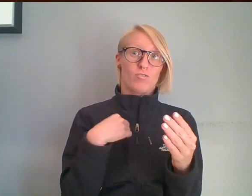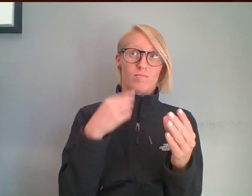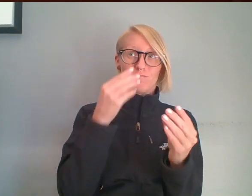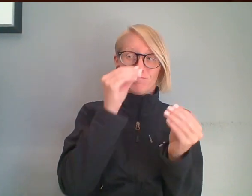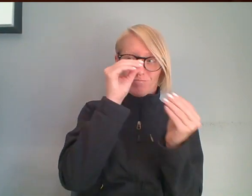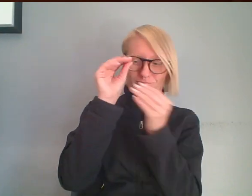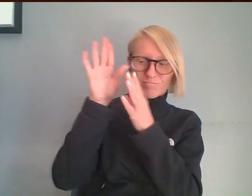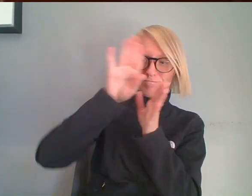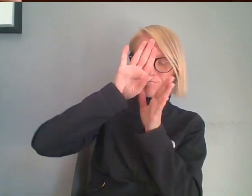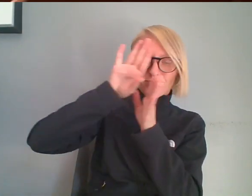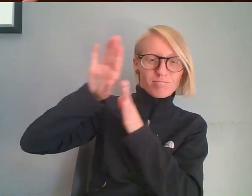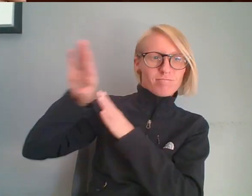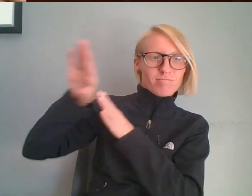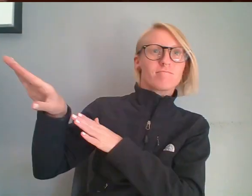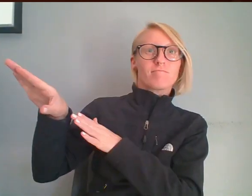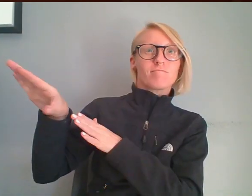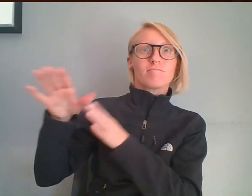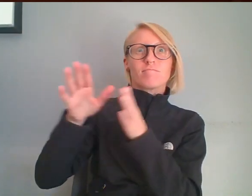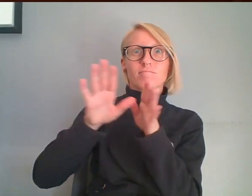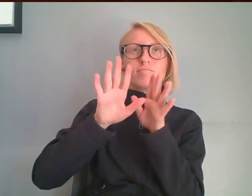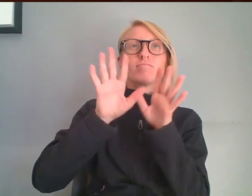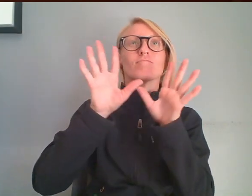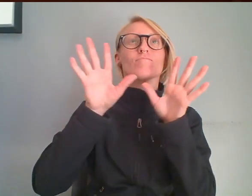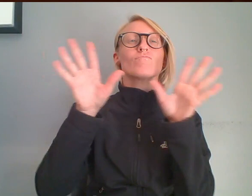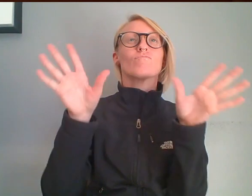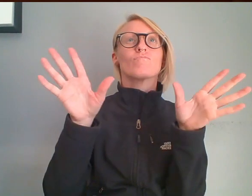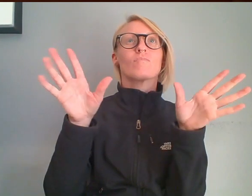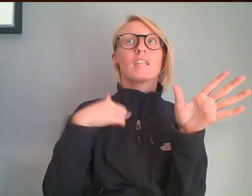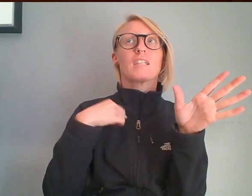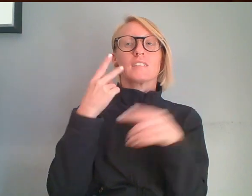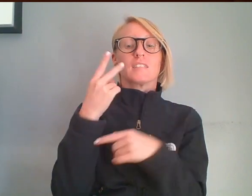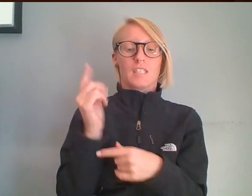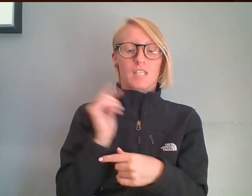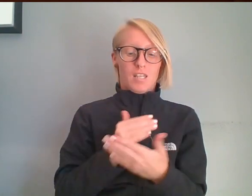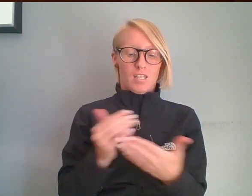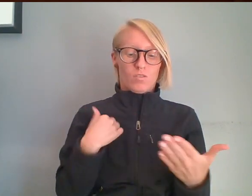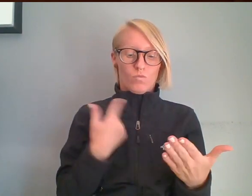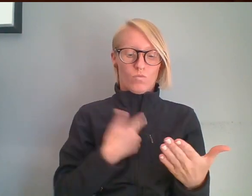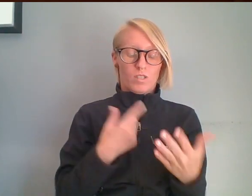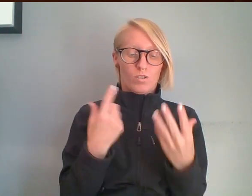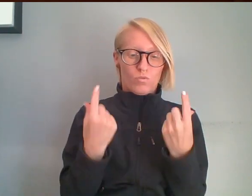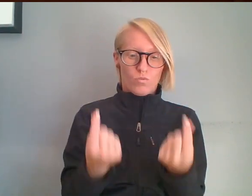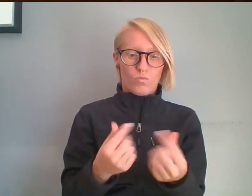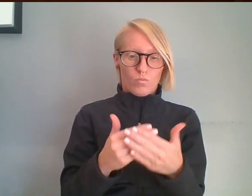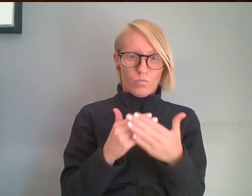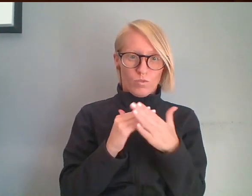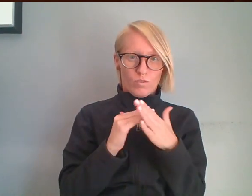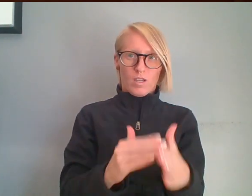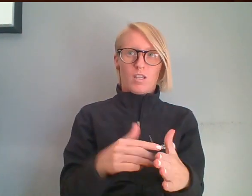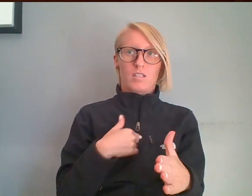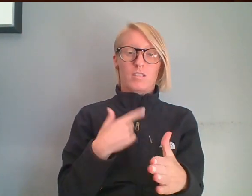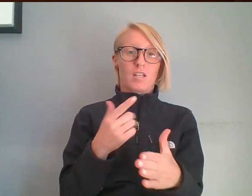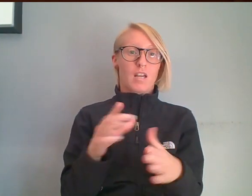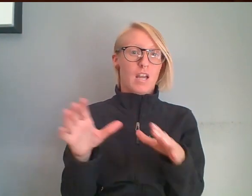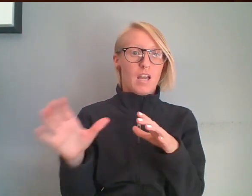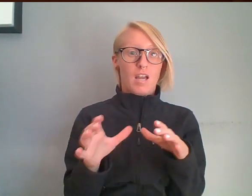way. It teaches us to see the things that we do that prevent us from acting